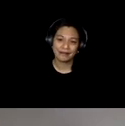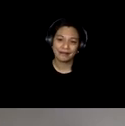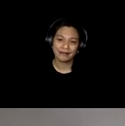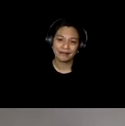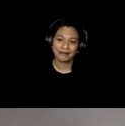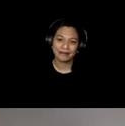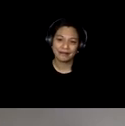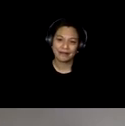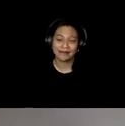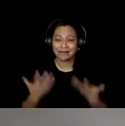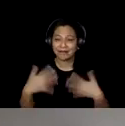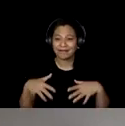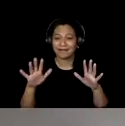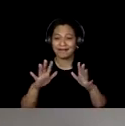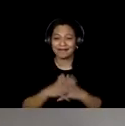learning. That's it.